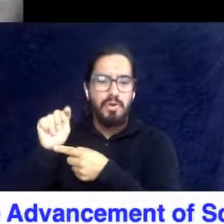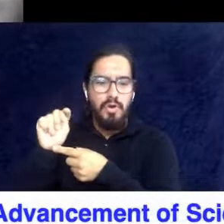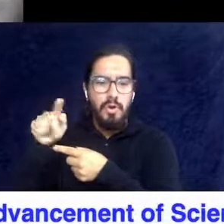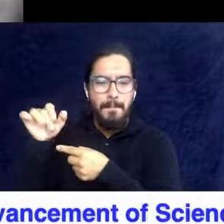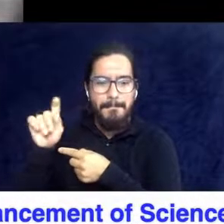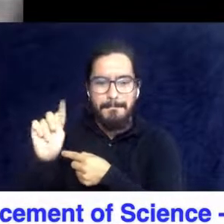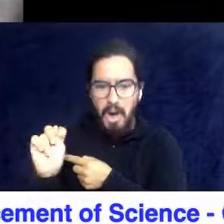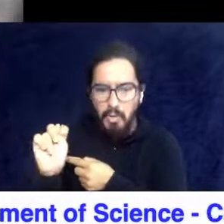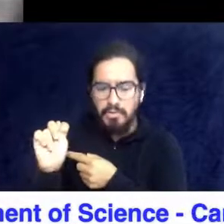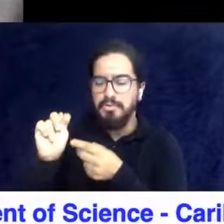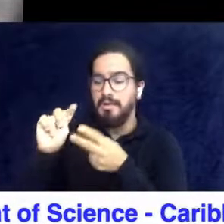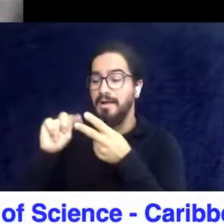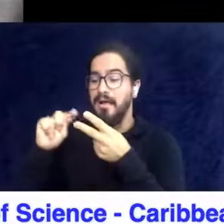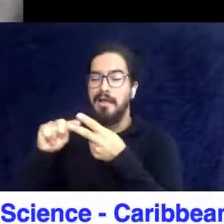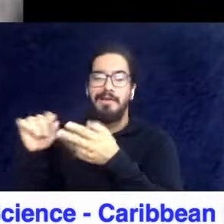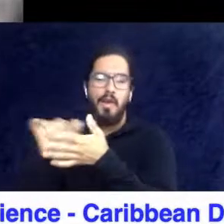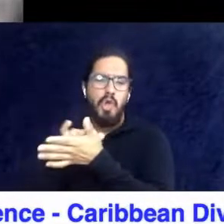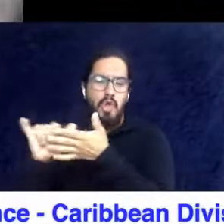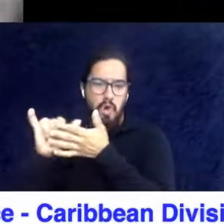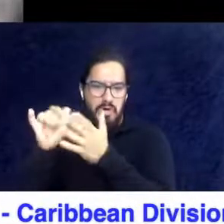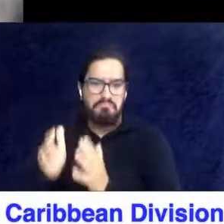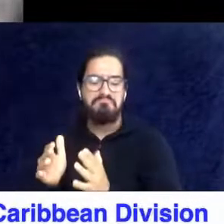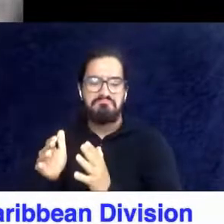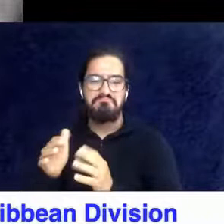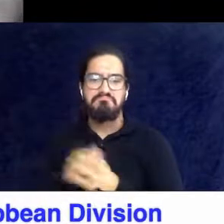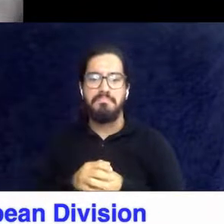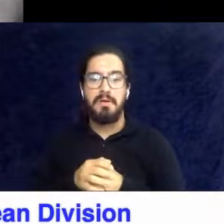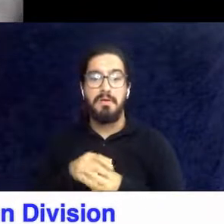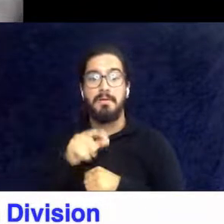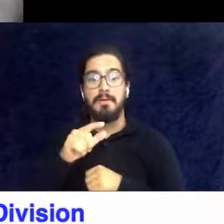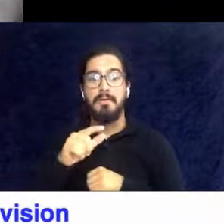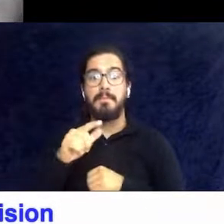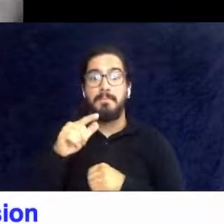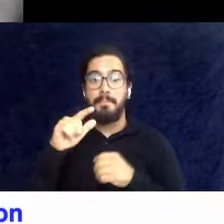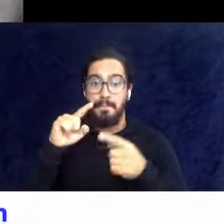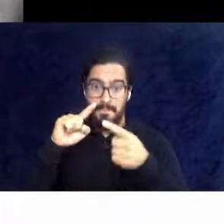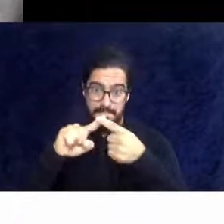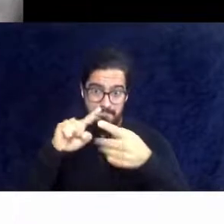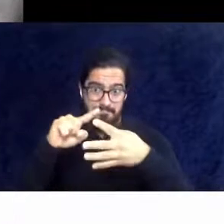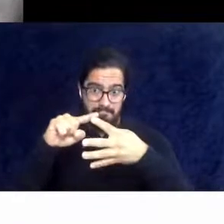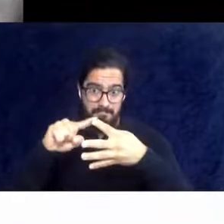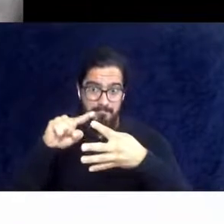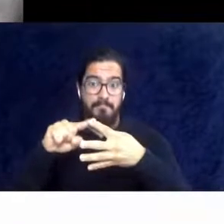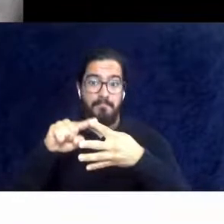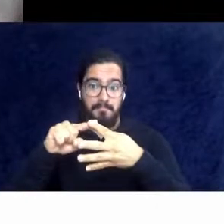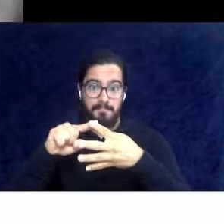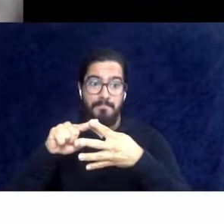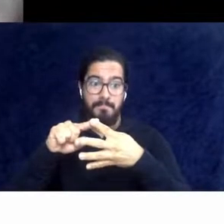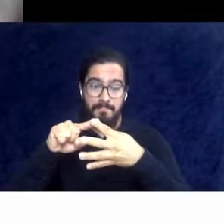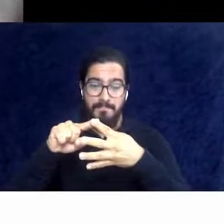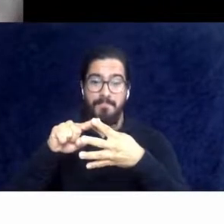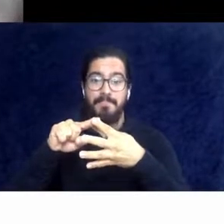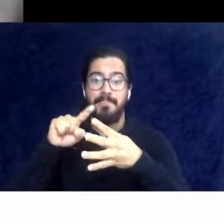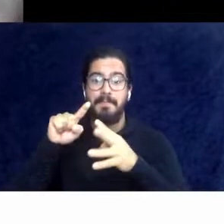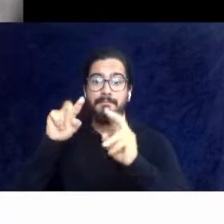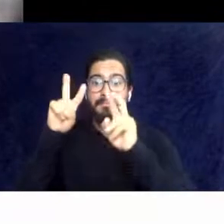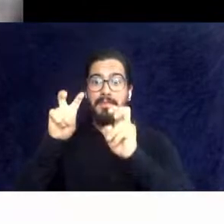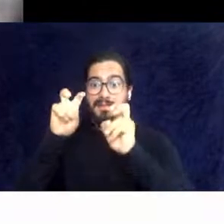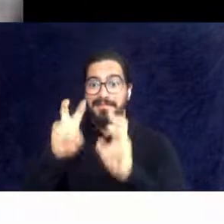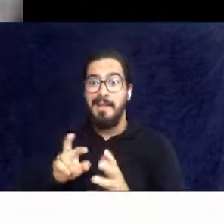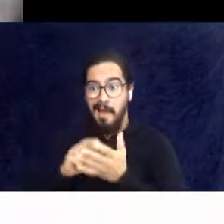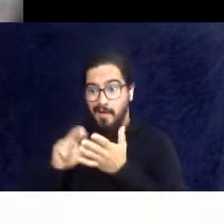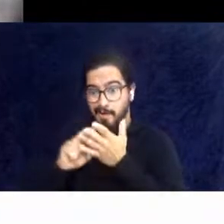We will then have Dr. Carmen Zorilla. Dr. Carmen Zorilla is the acting research dean of the Medical Sciences Campus